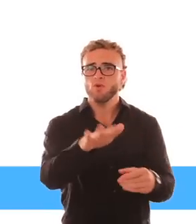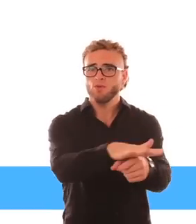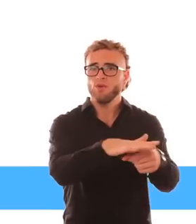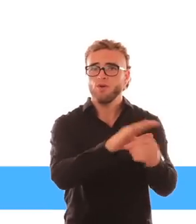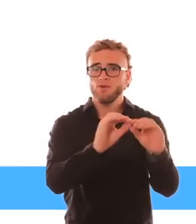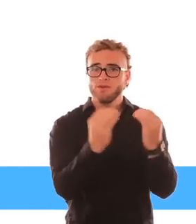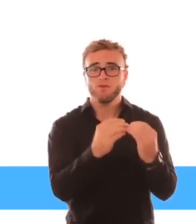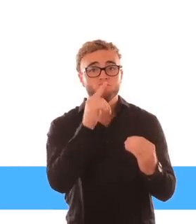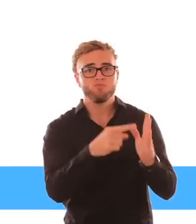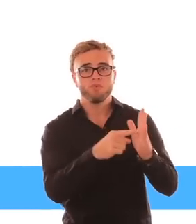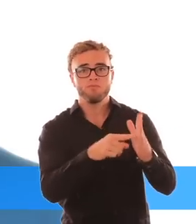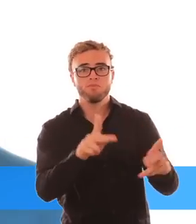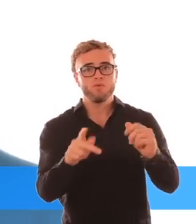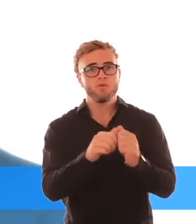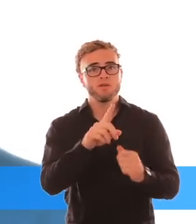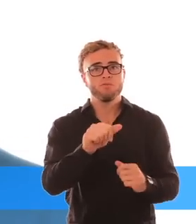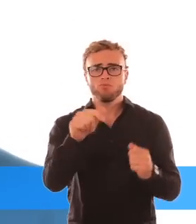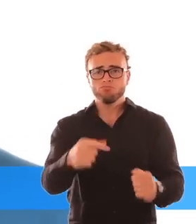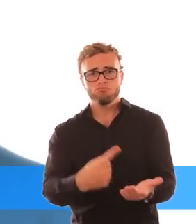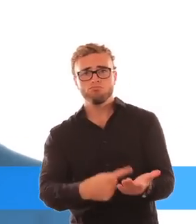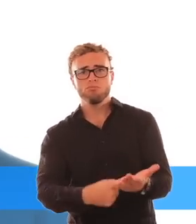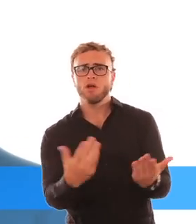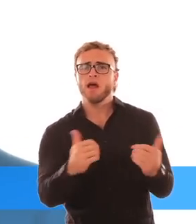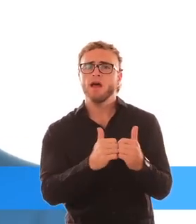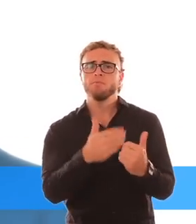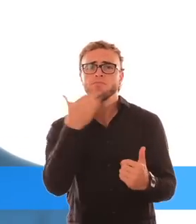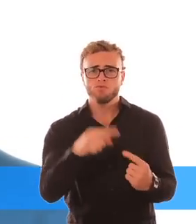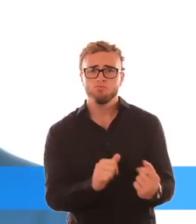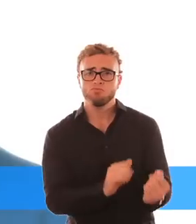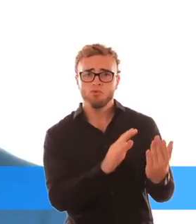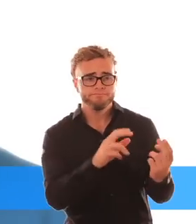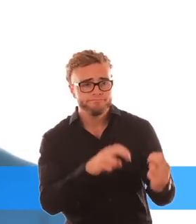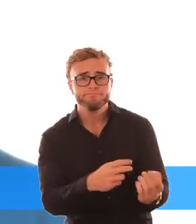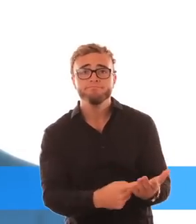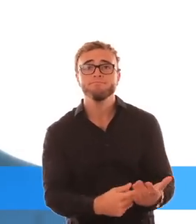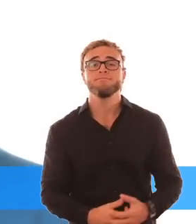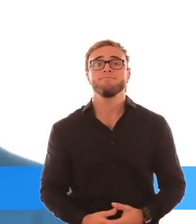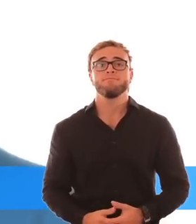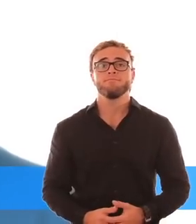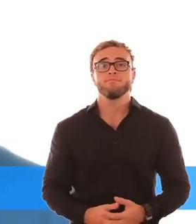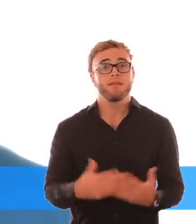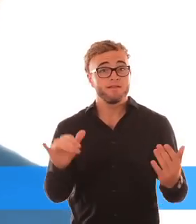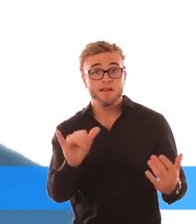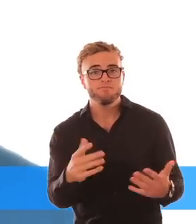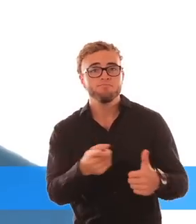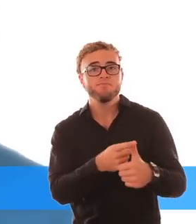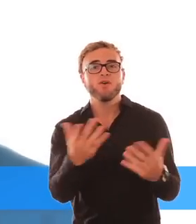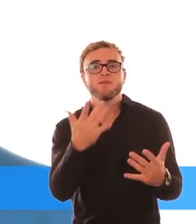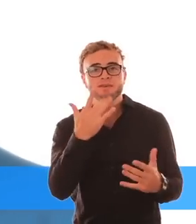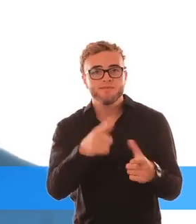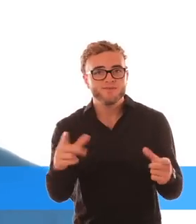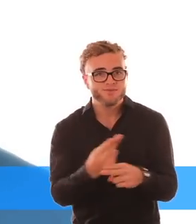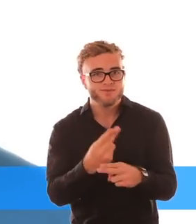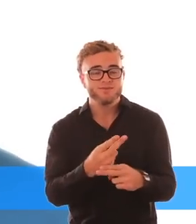Reach out to local organizations representing people with disabilities and consult with them on the most appropriate approaches, like what kind of language to use and